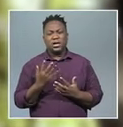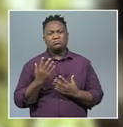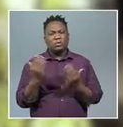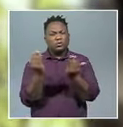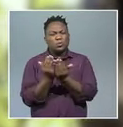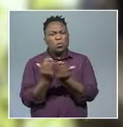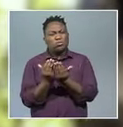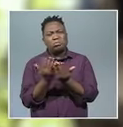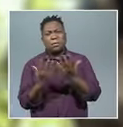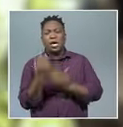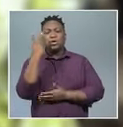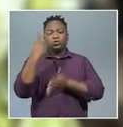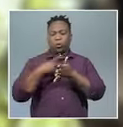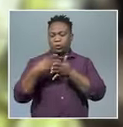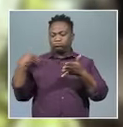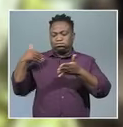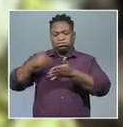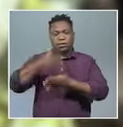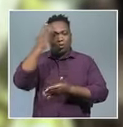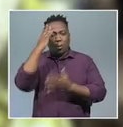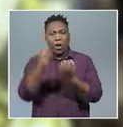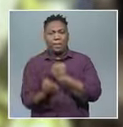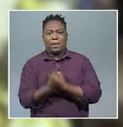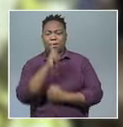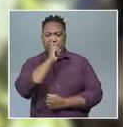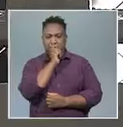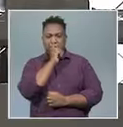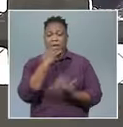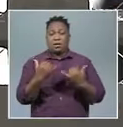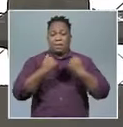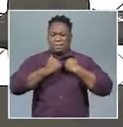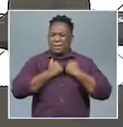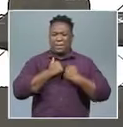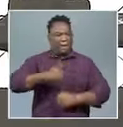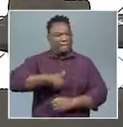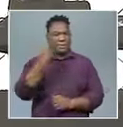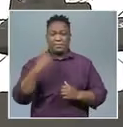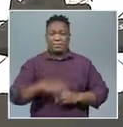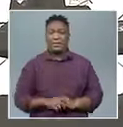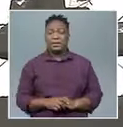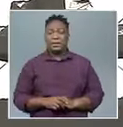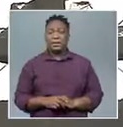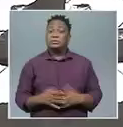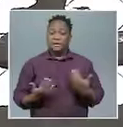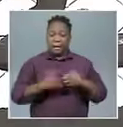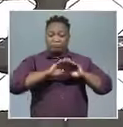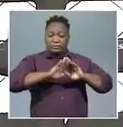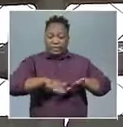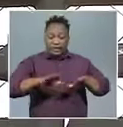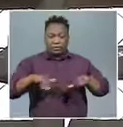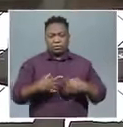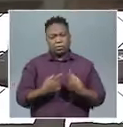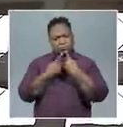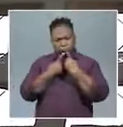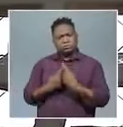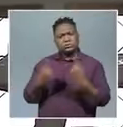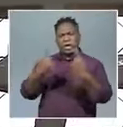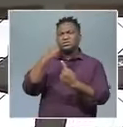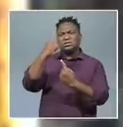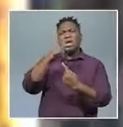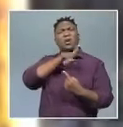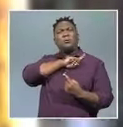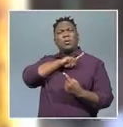the claims for at least 2 weeks now. Pupils had allegedly told teachers about the abuse following a